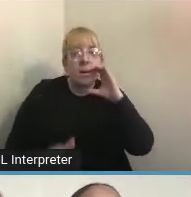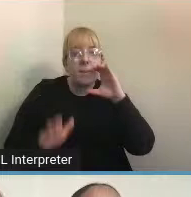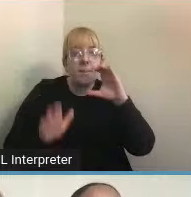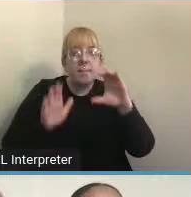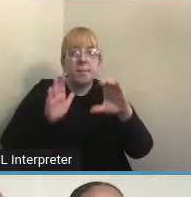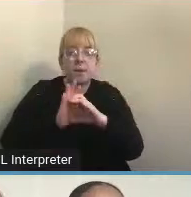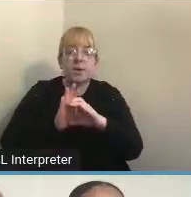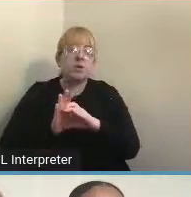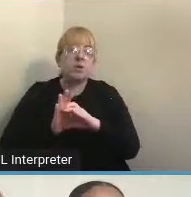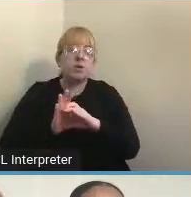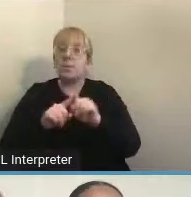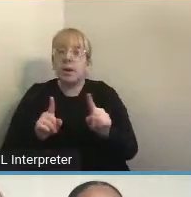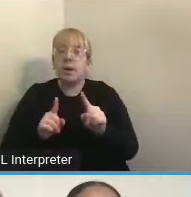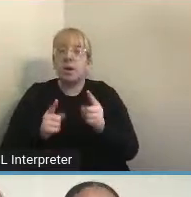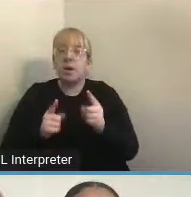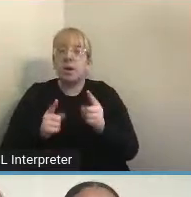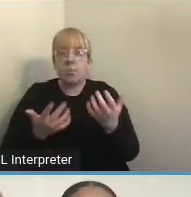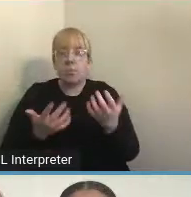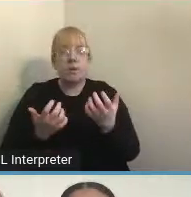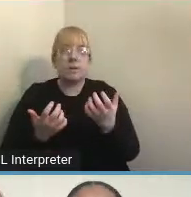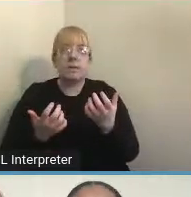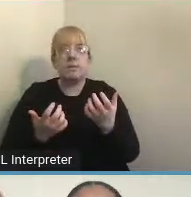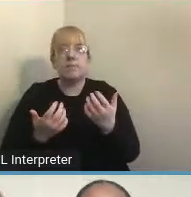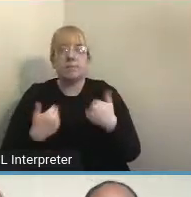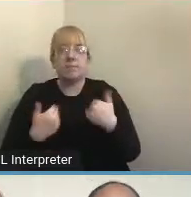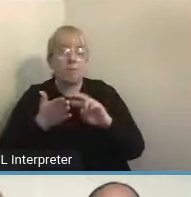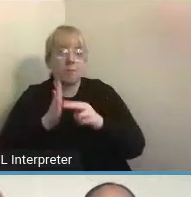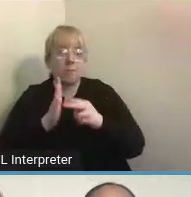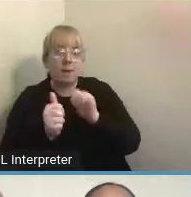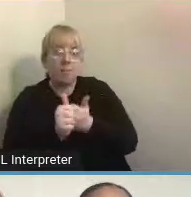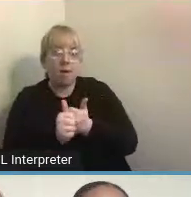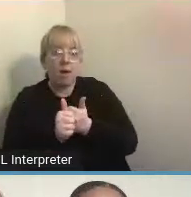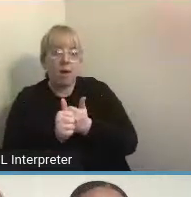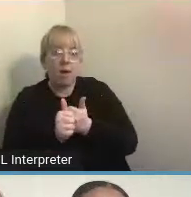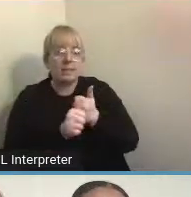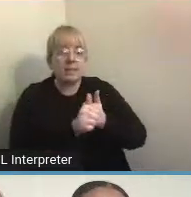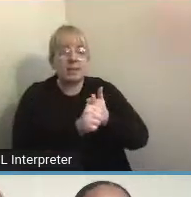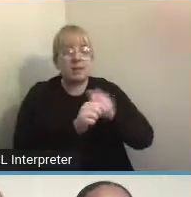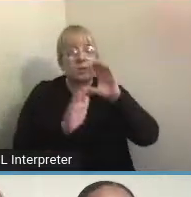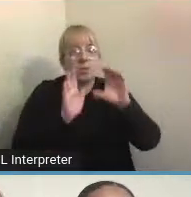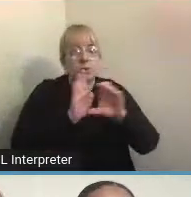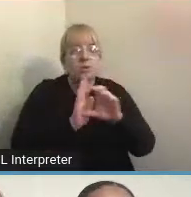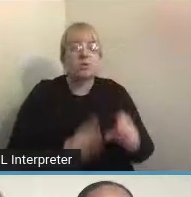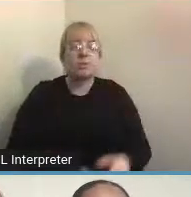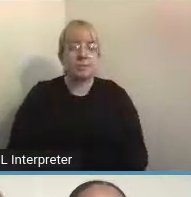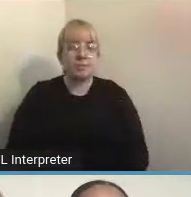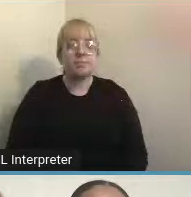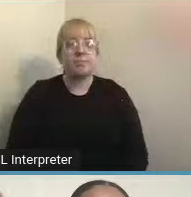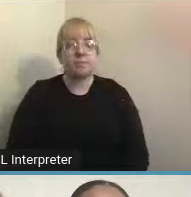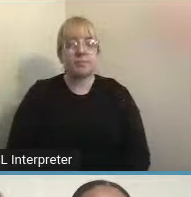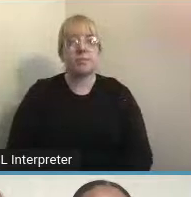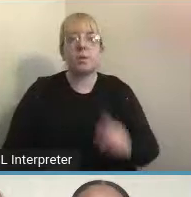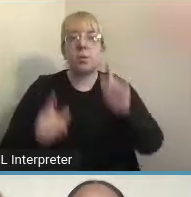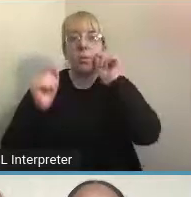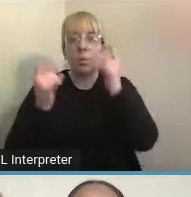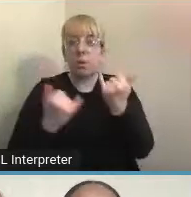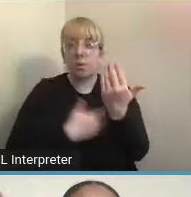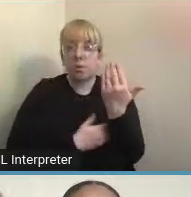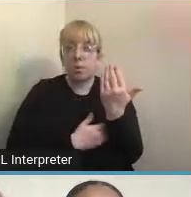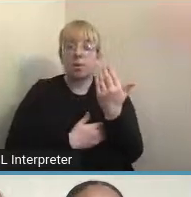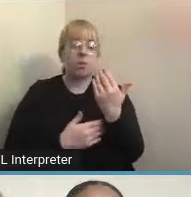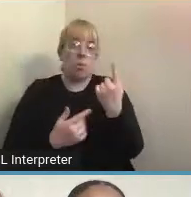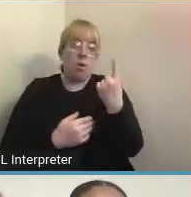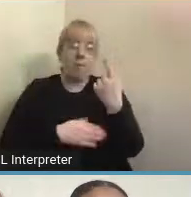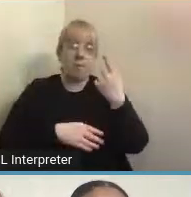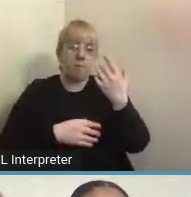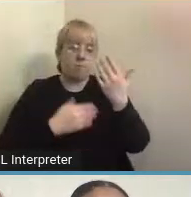but we still wanted to have meaning. So I'm just woke up one morning checking my emails, and I saw